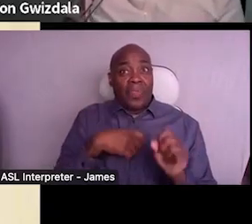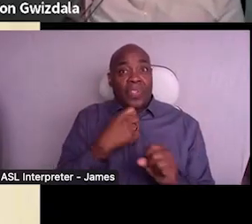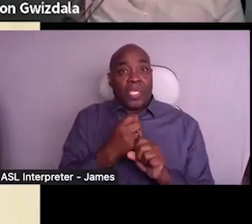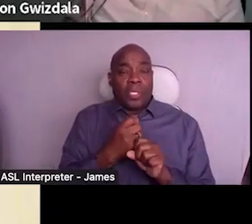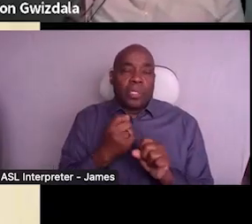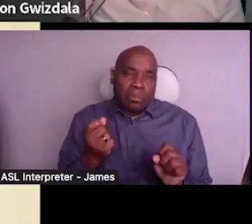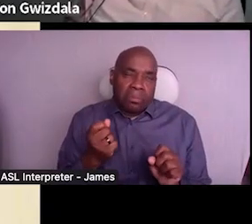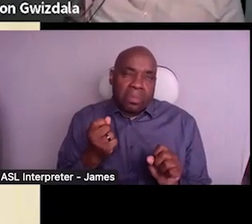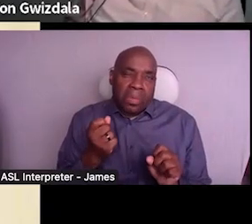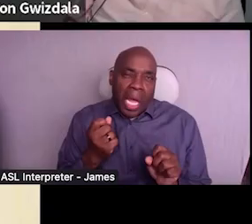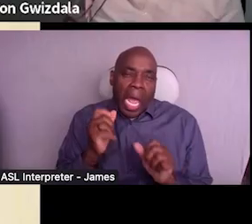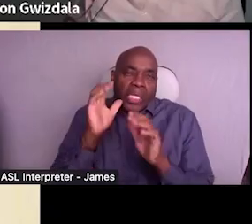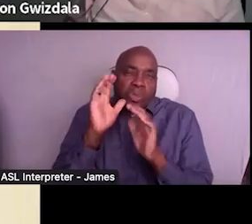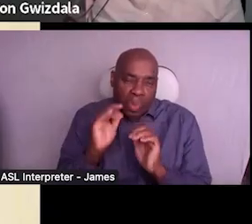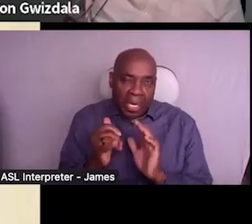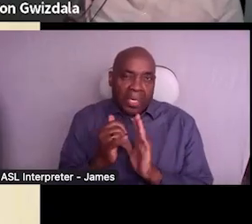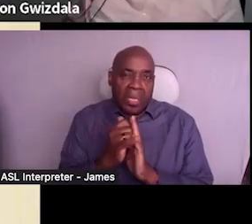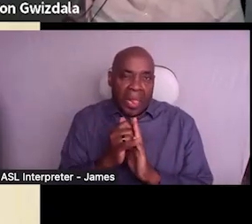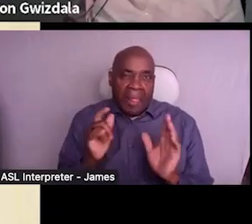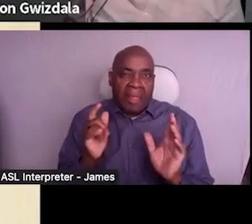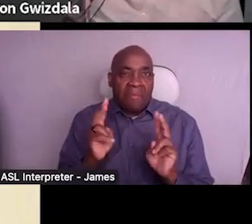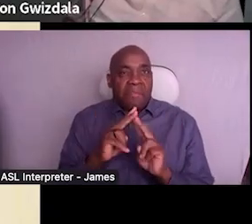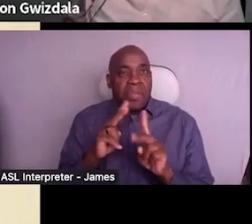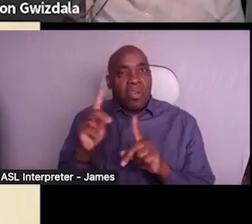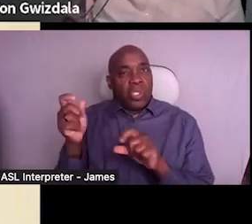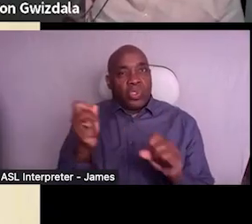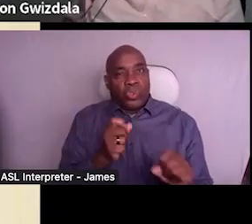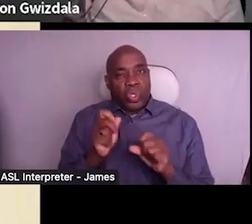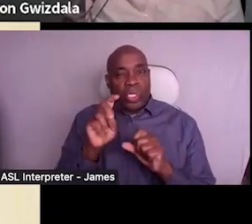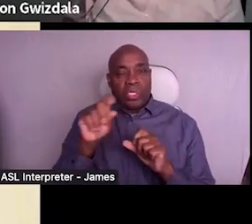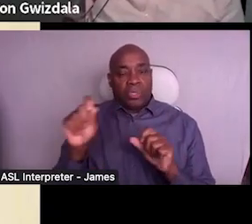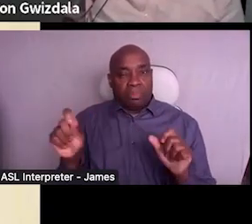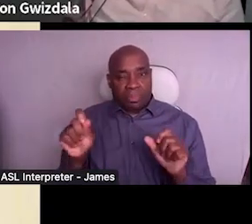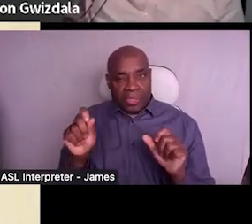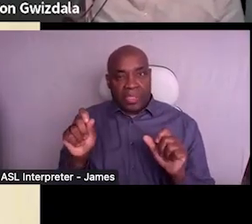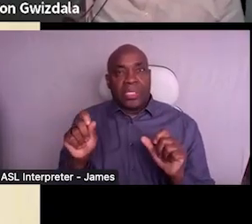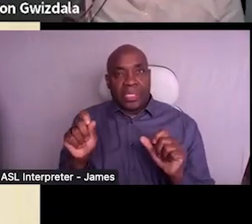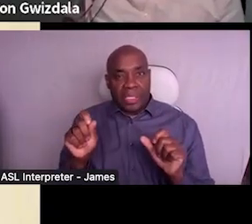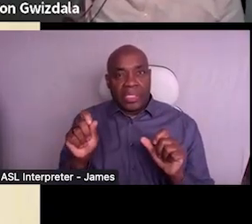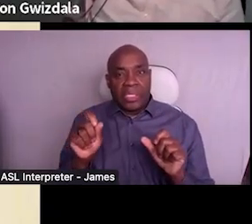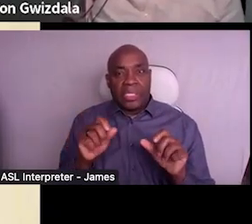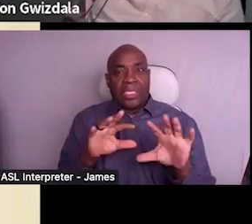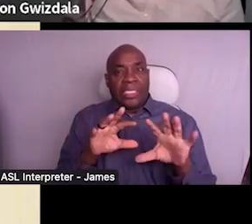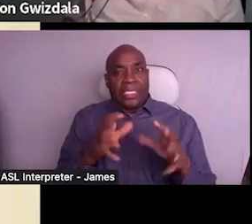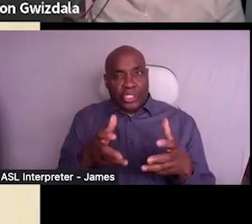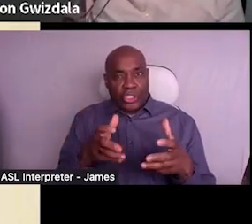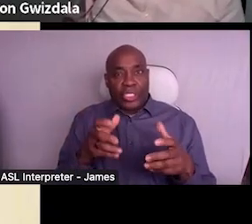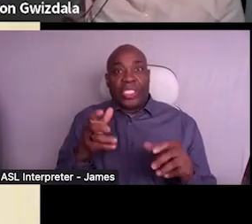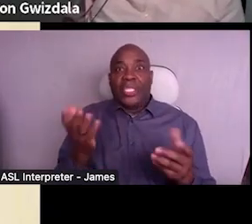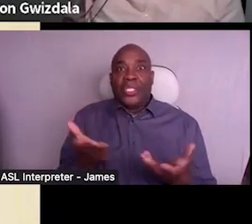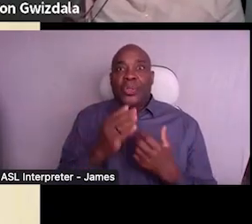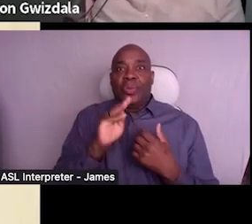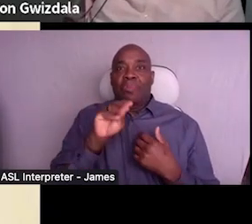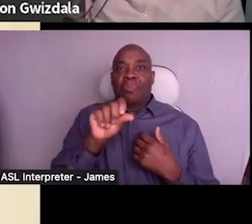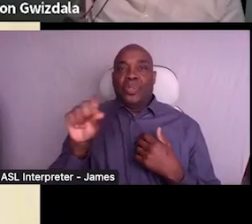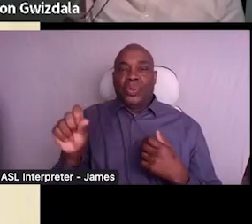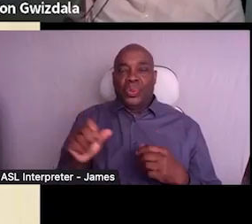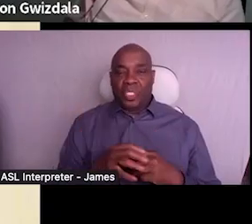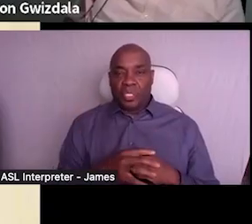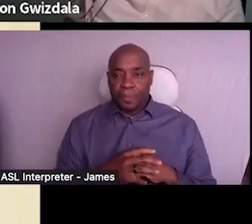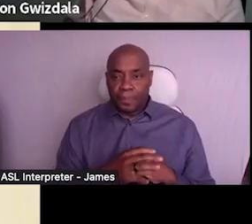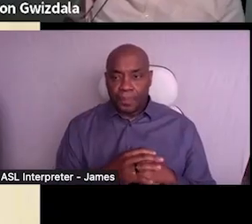that. There's a very strong disability contingency in Massachusetts.